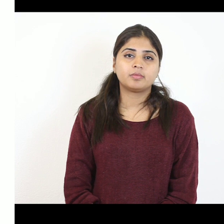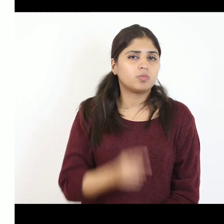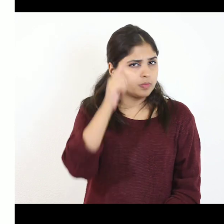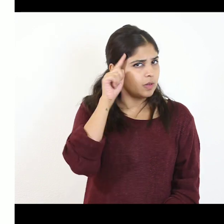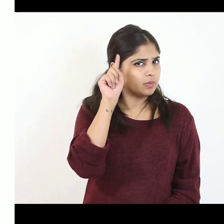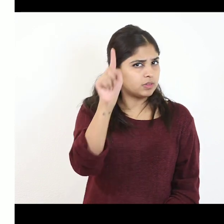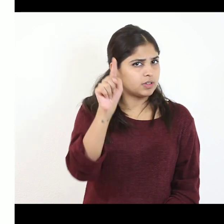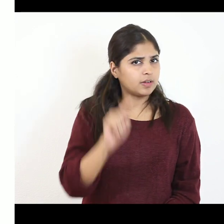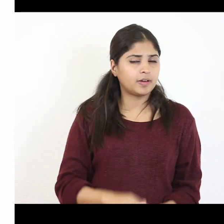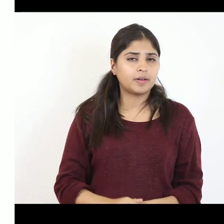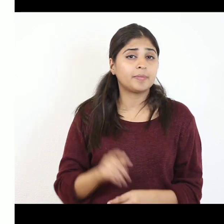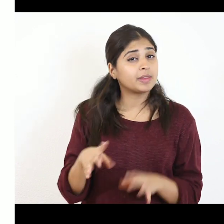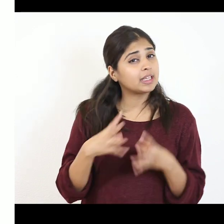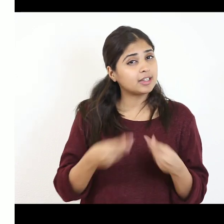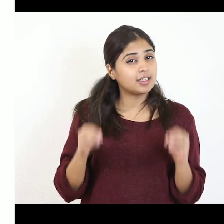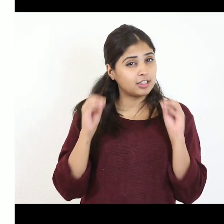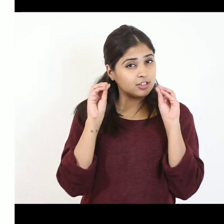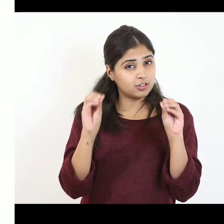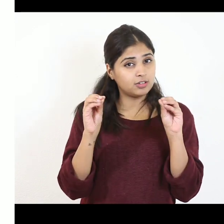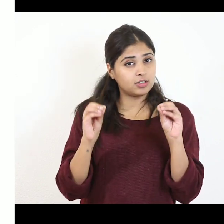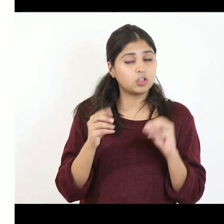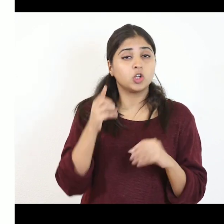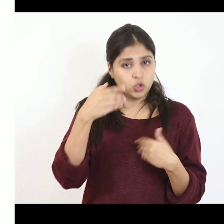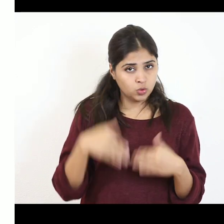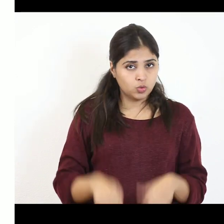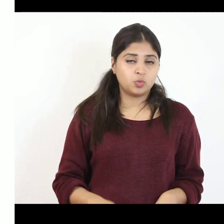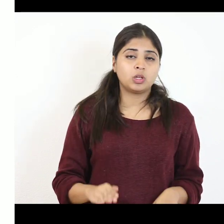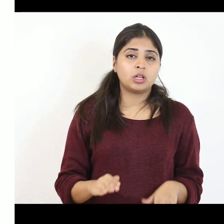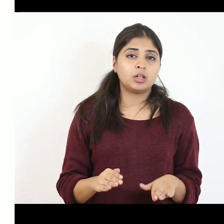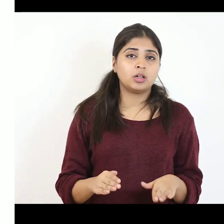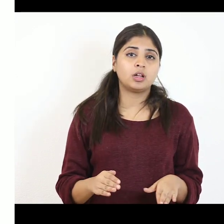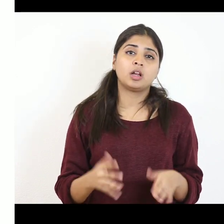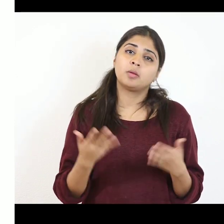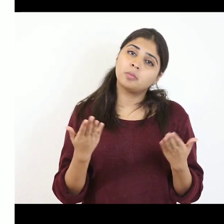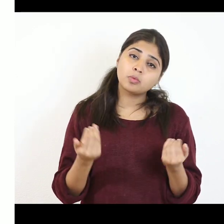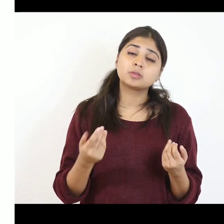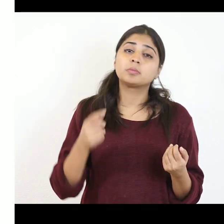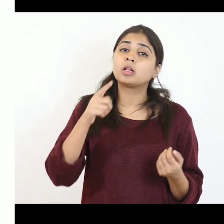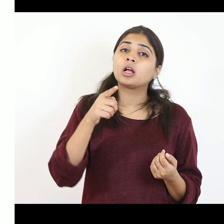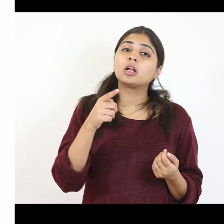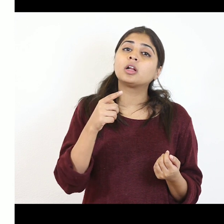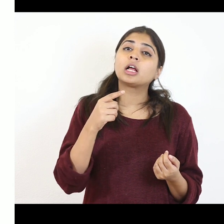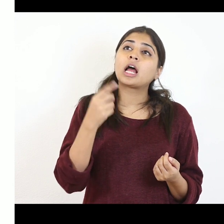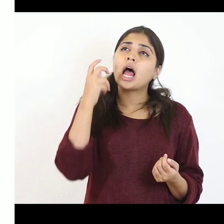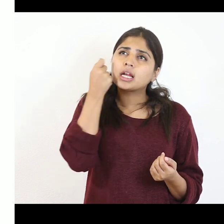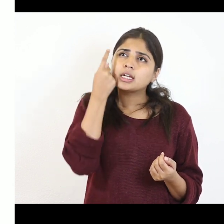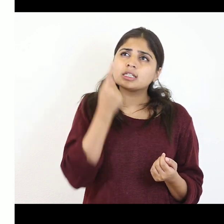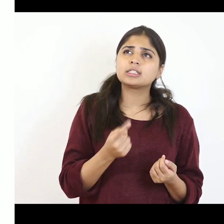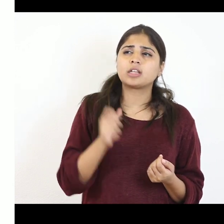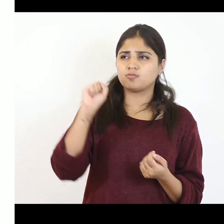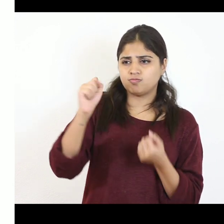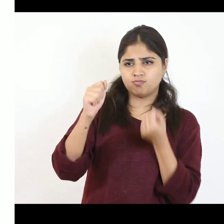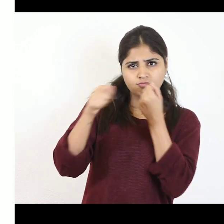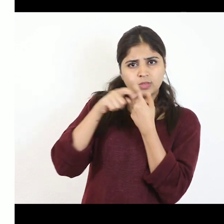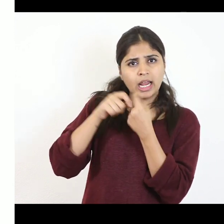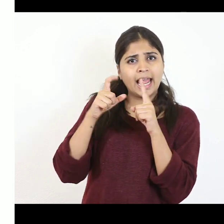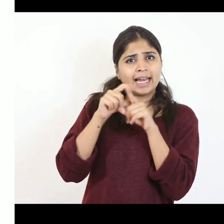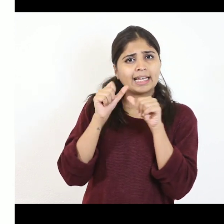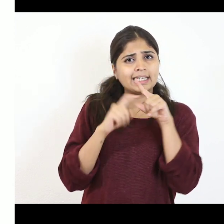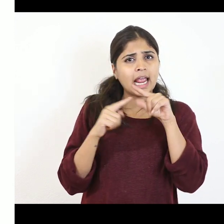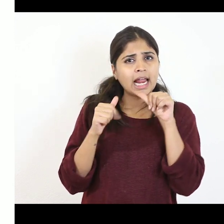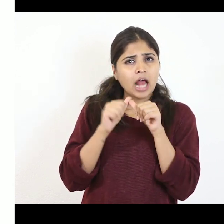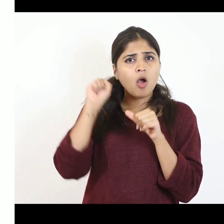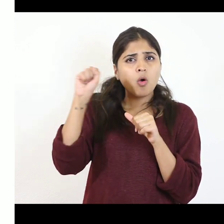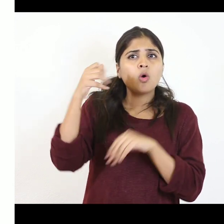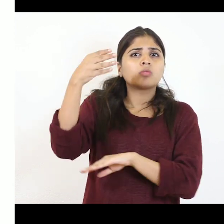Objectives. At the end of this session, you will be able to understand relevant data entry standards followed